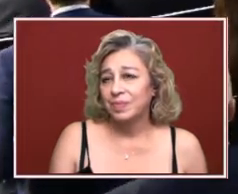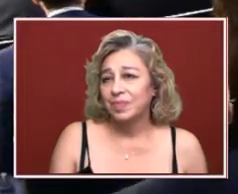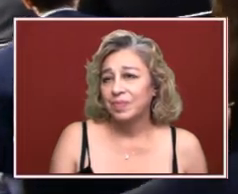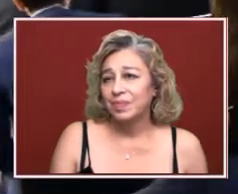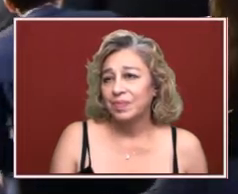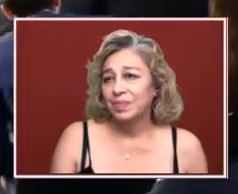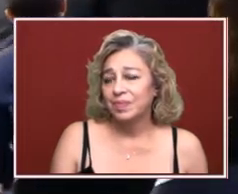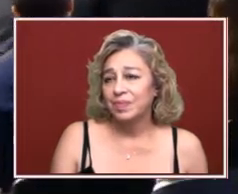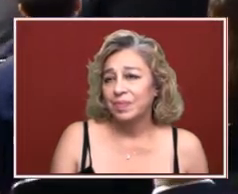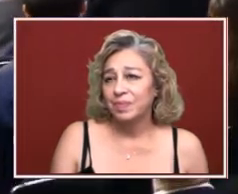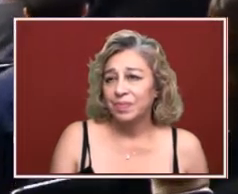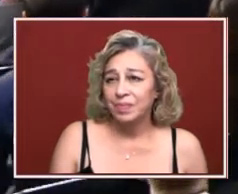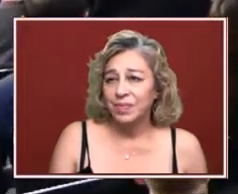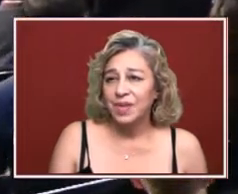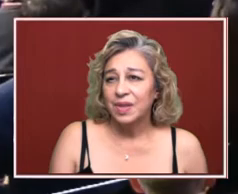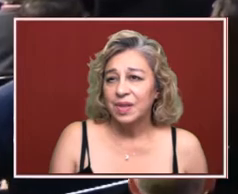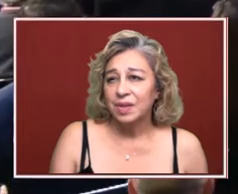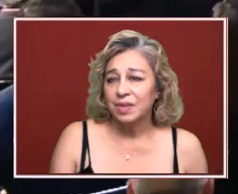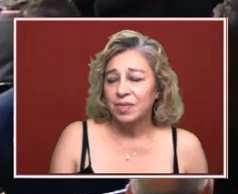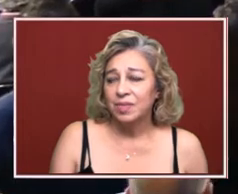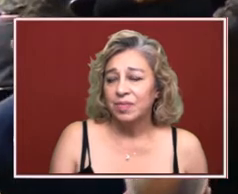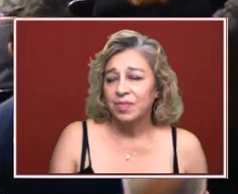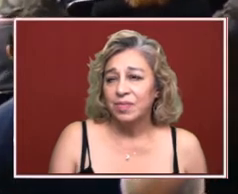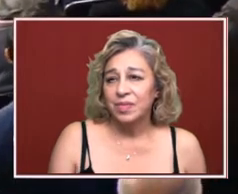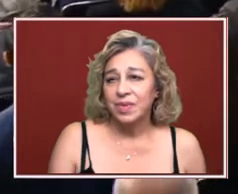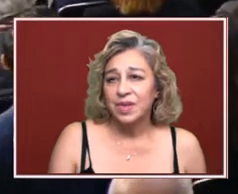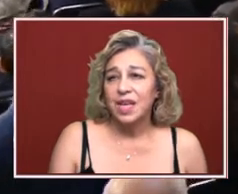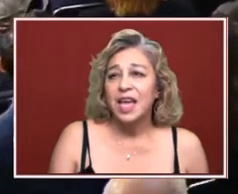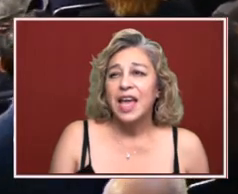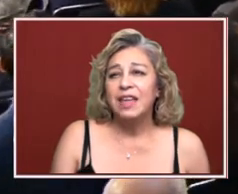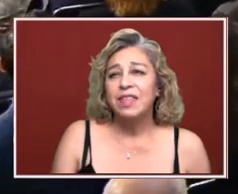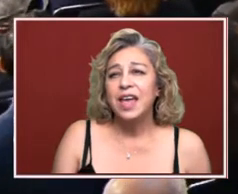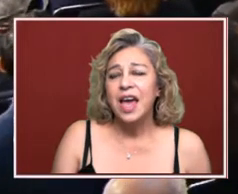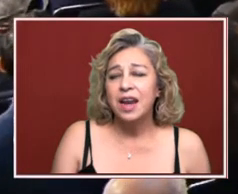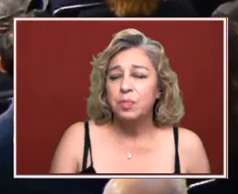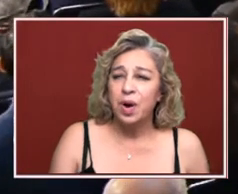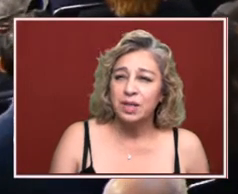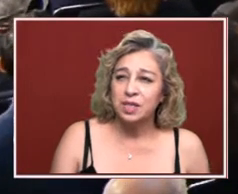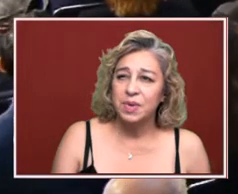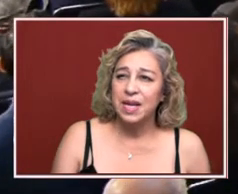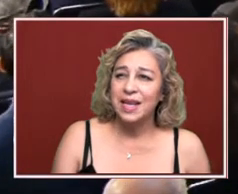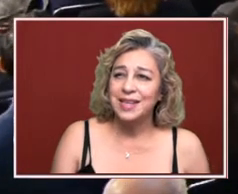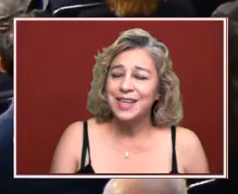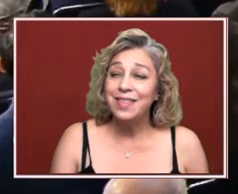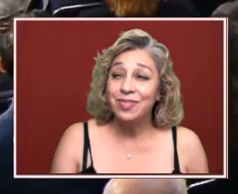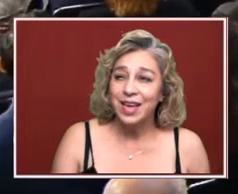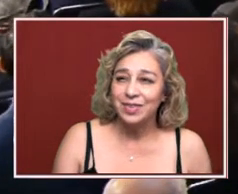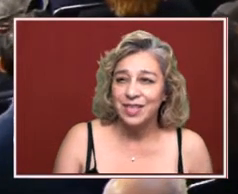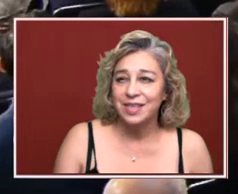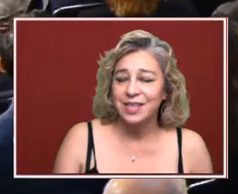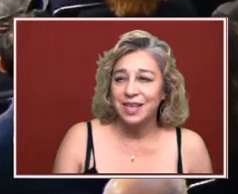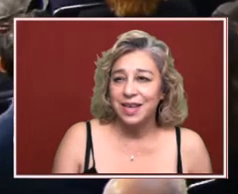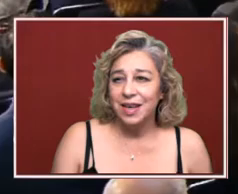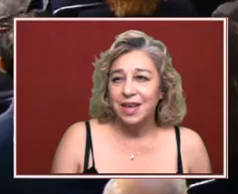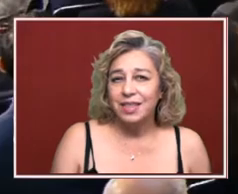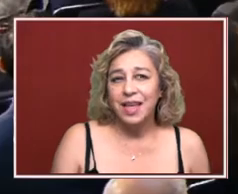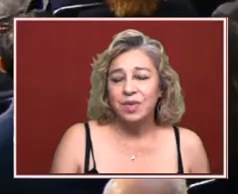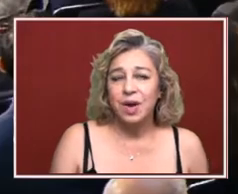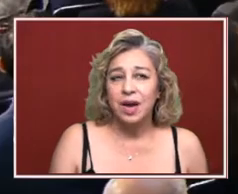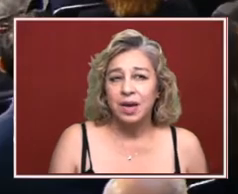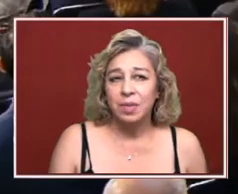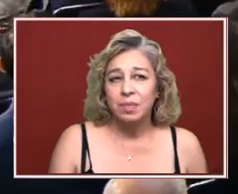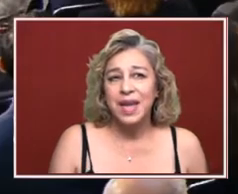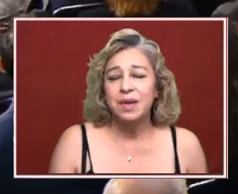10,000 elementos, 10,000 efectivos. And they had approximately 10,000